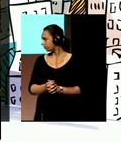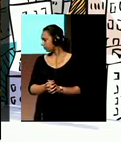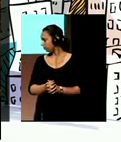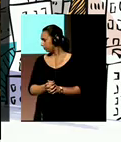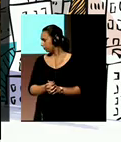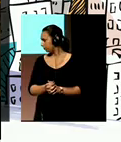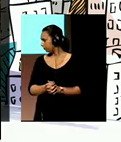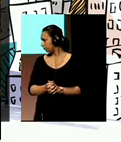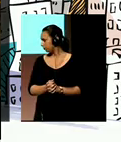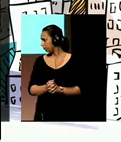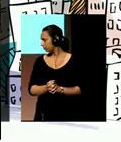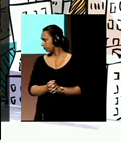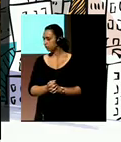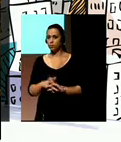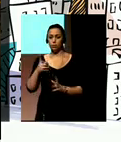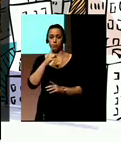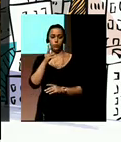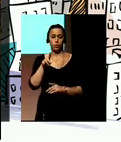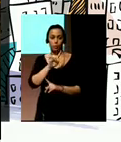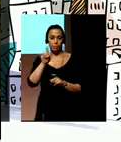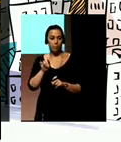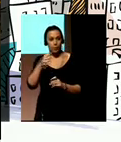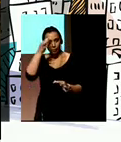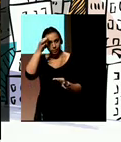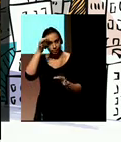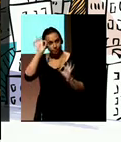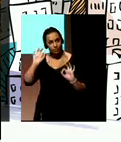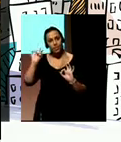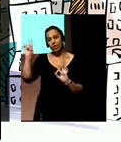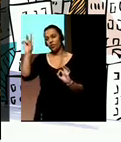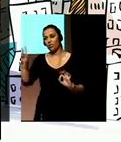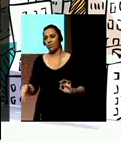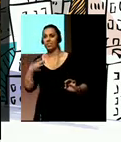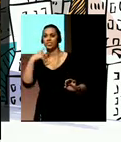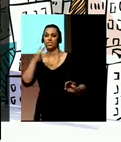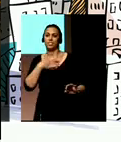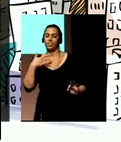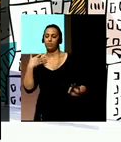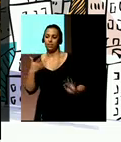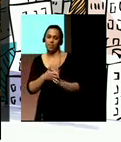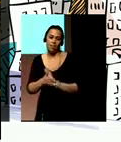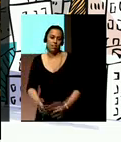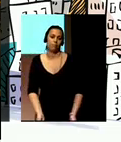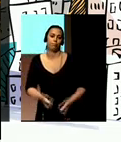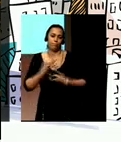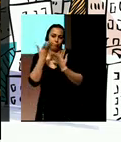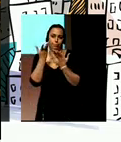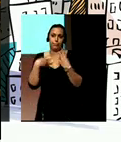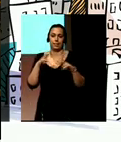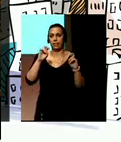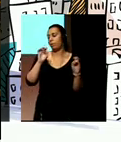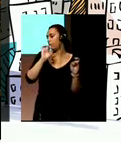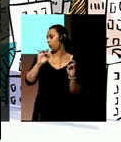Someone from the table? Well, it wasn't really a question. It was just a